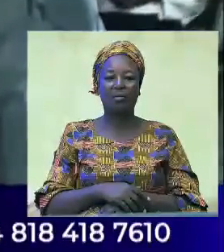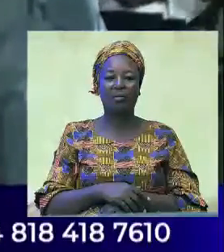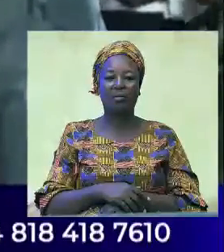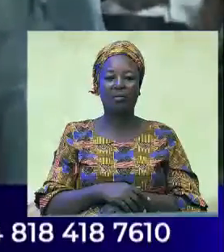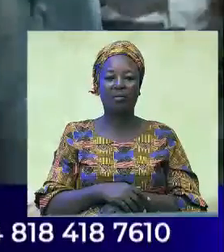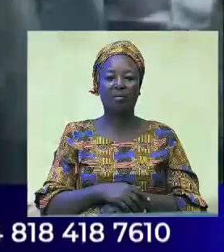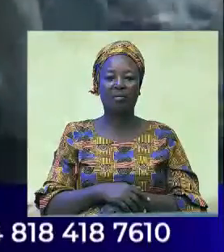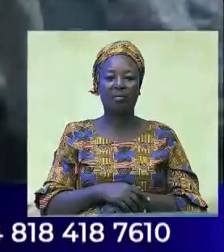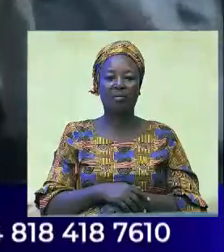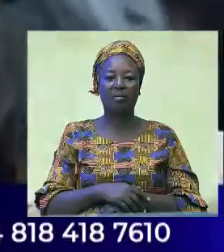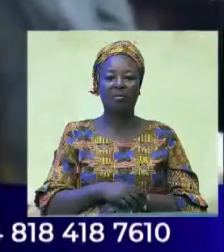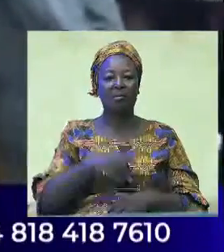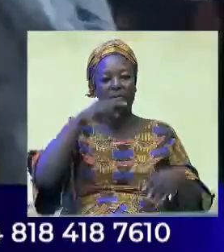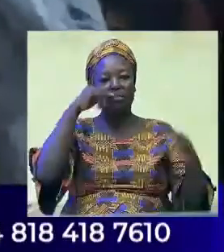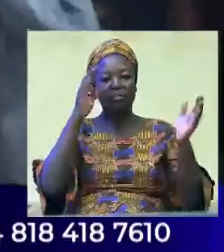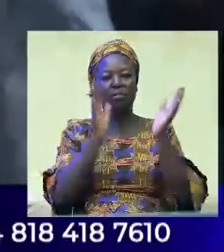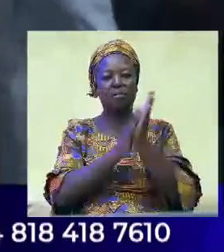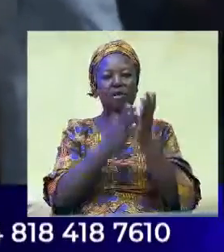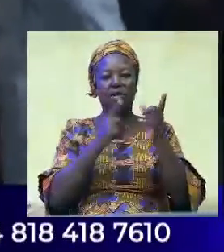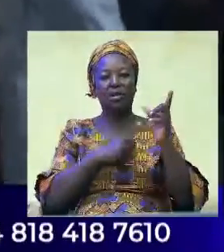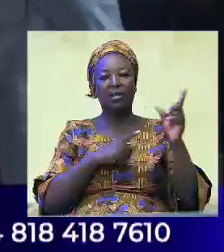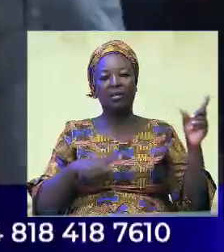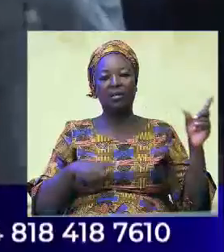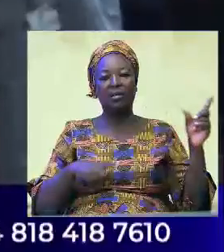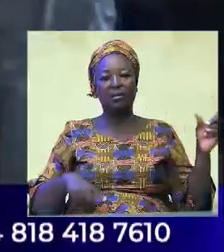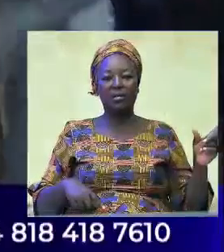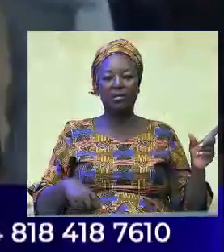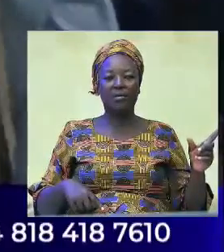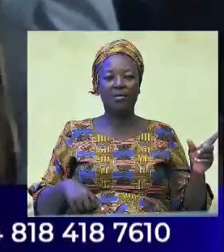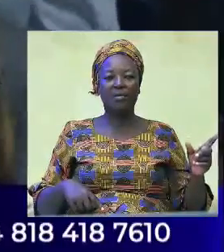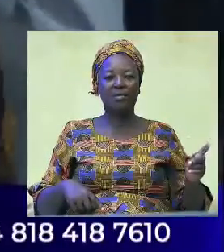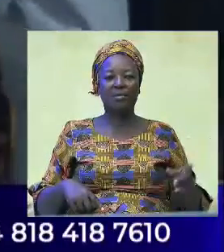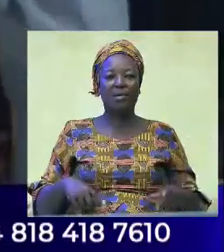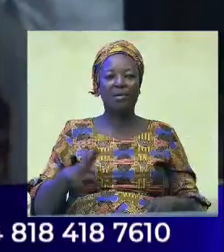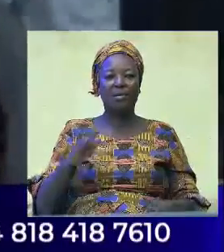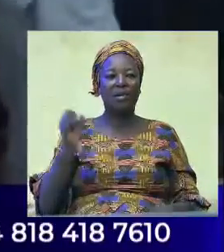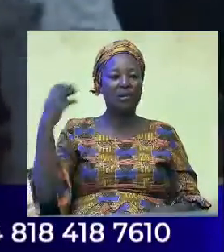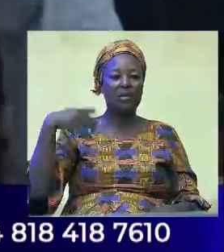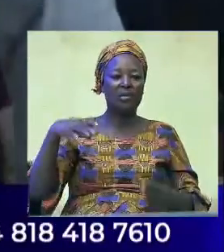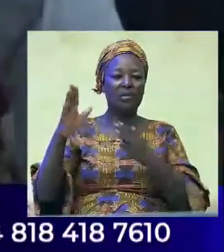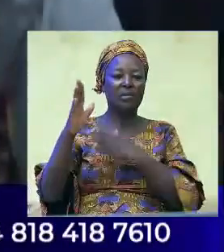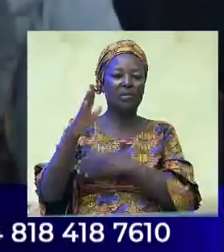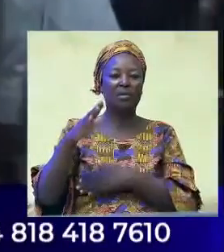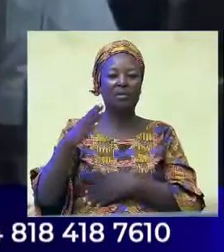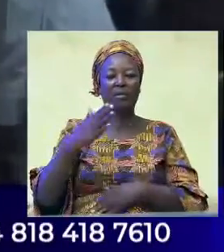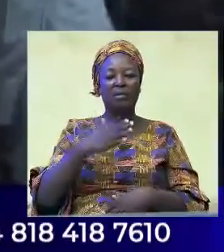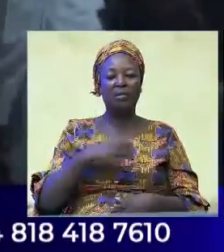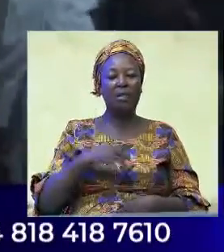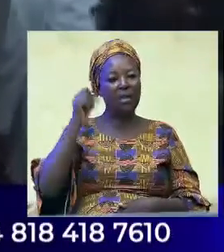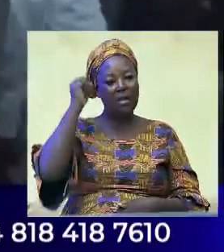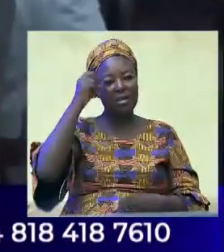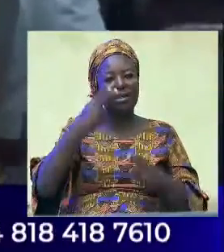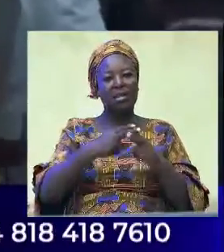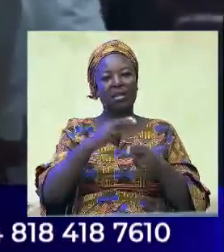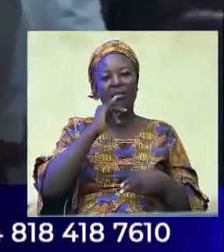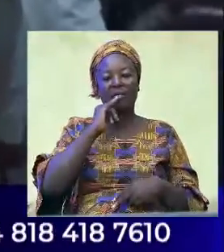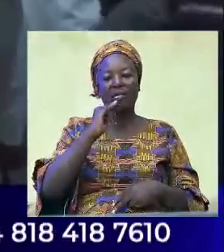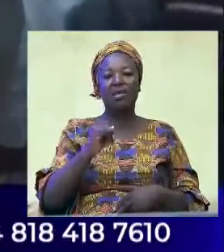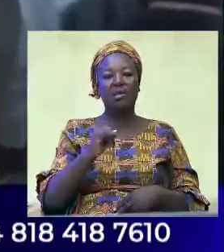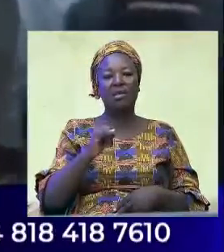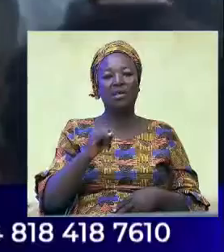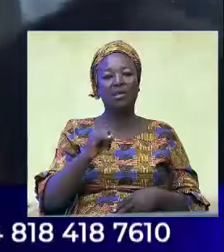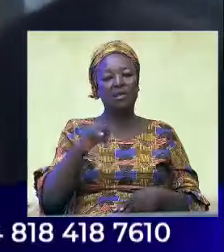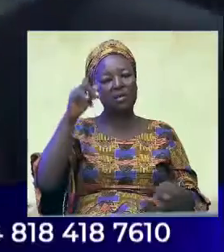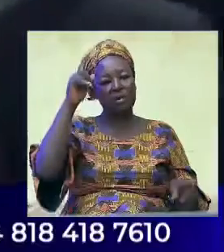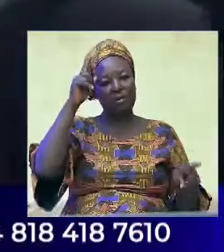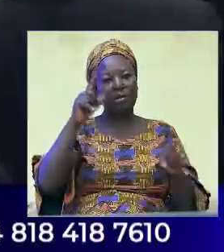Let's listen to the next testifier, please. Praise the Lord. By God's grace, my name is